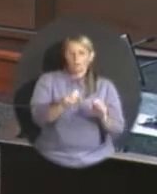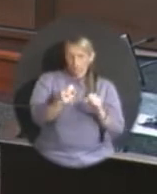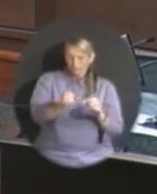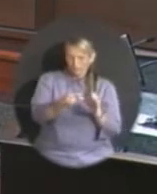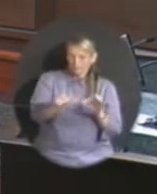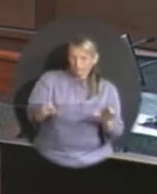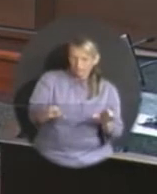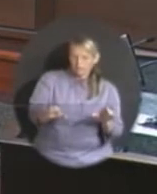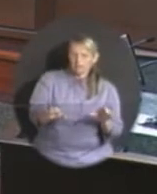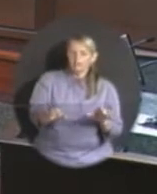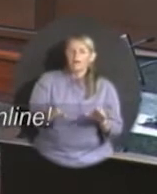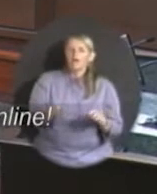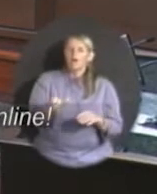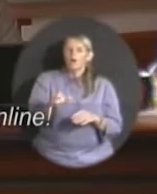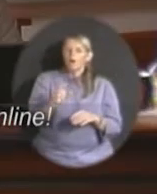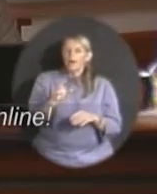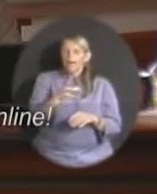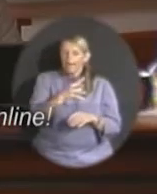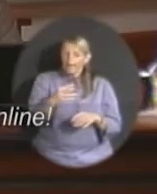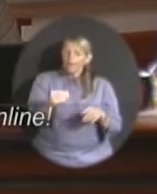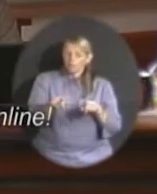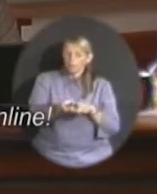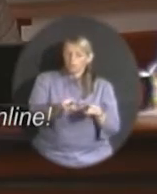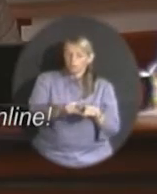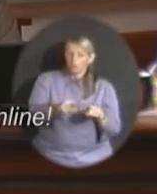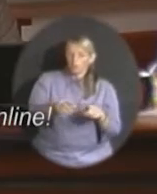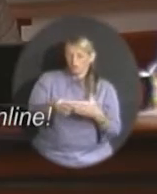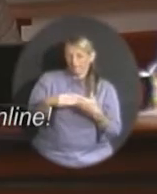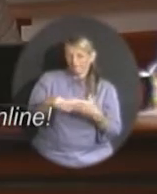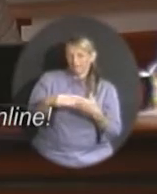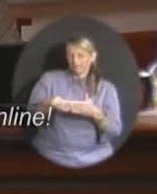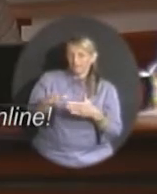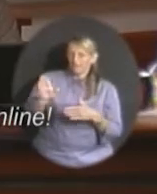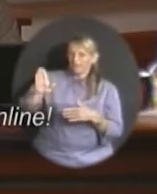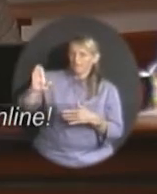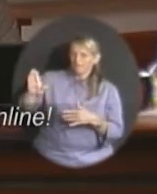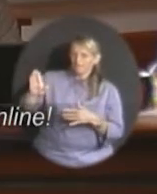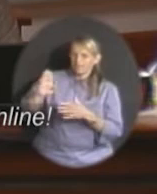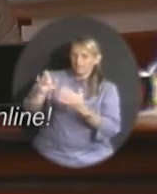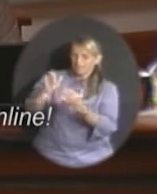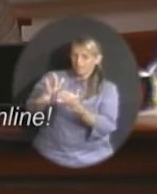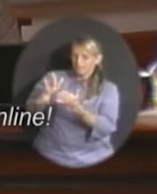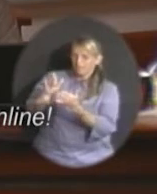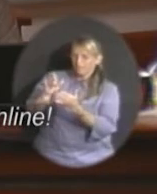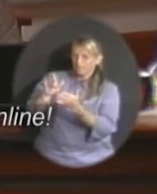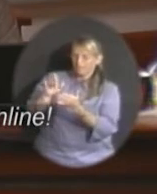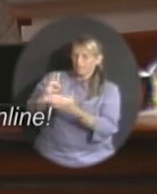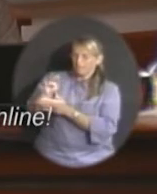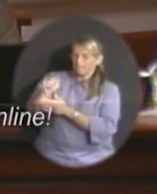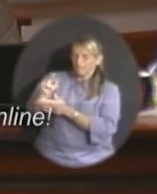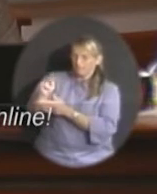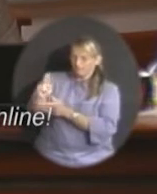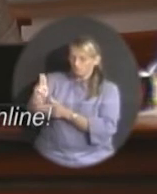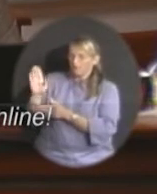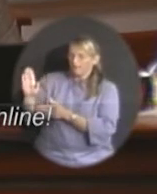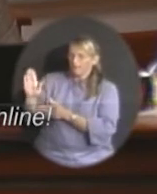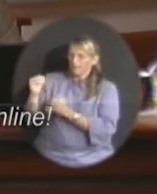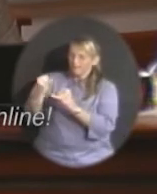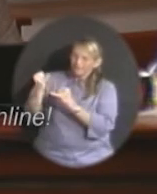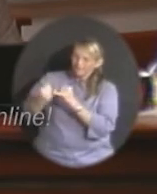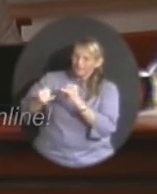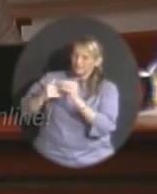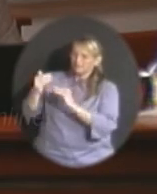some flexibility. In fact, I think their last regular home game is after our regular season is over, so we're